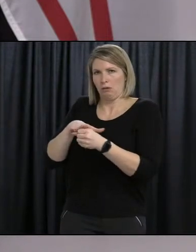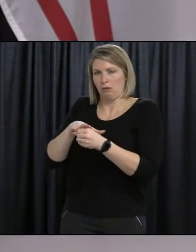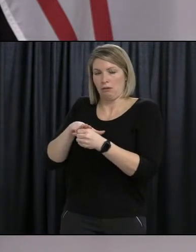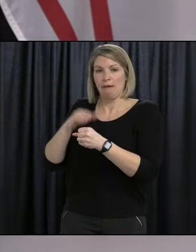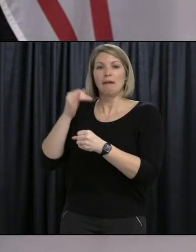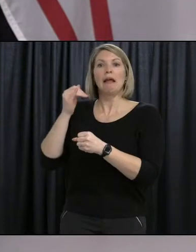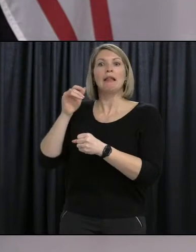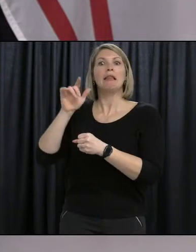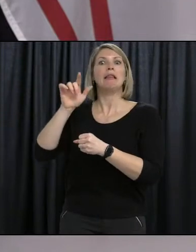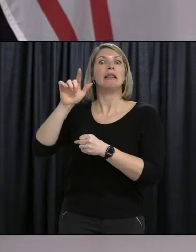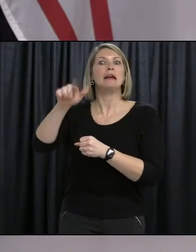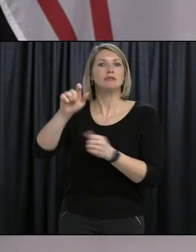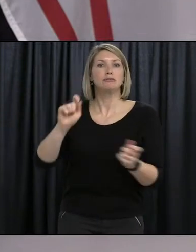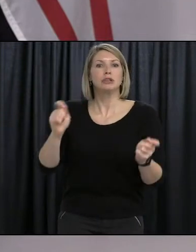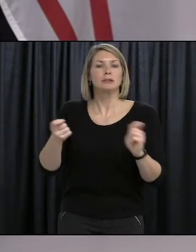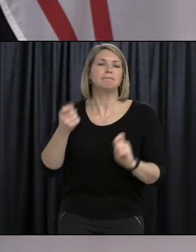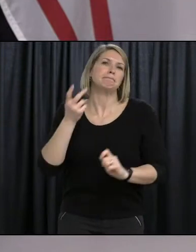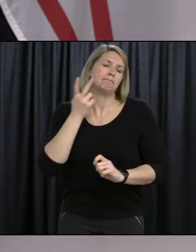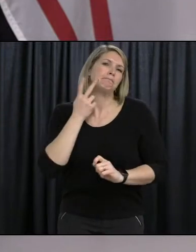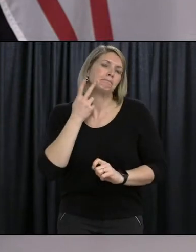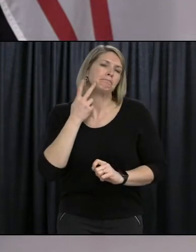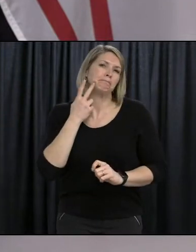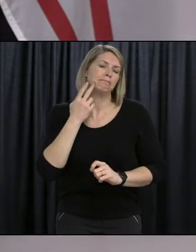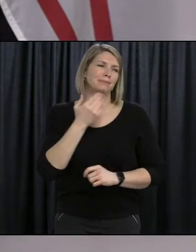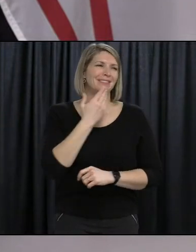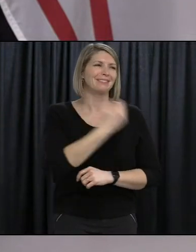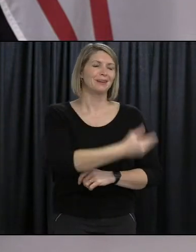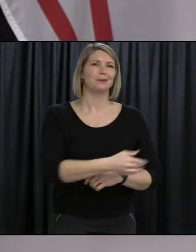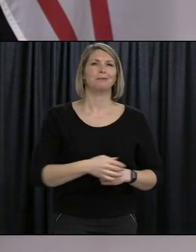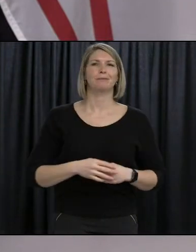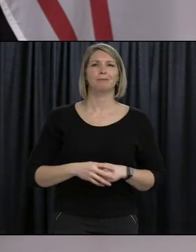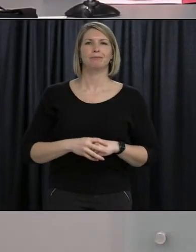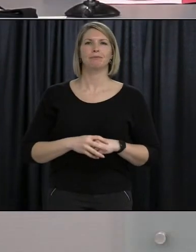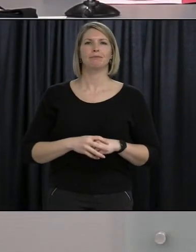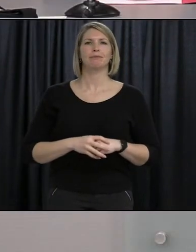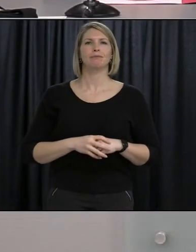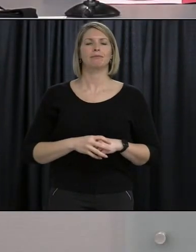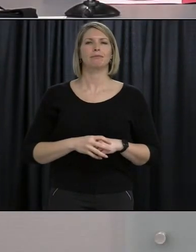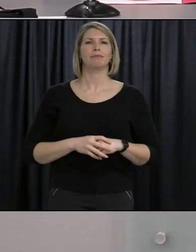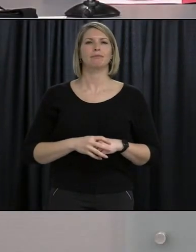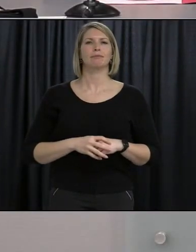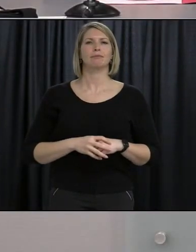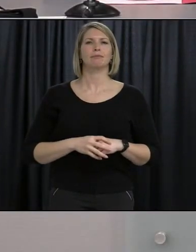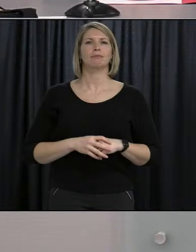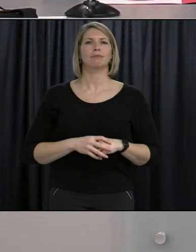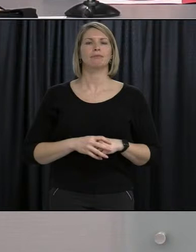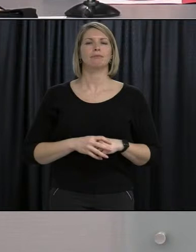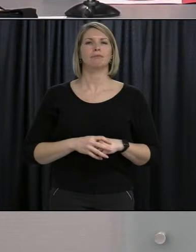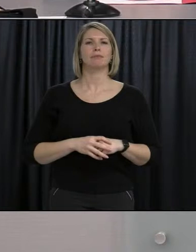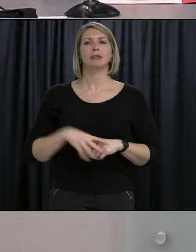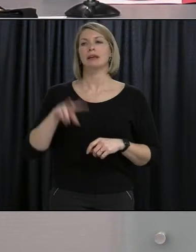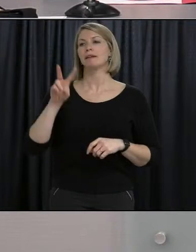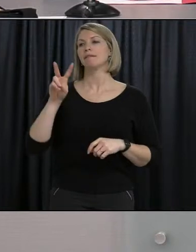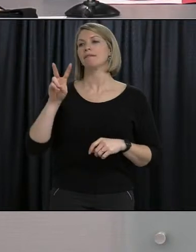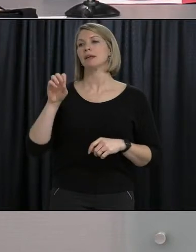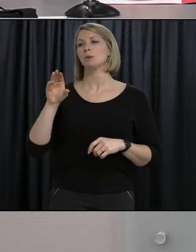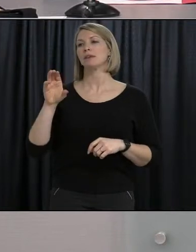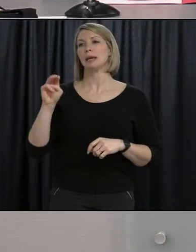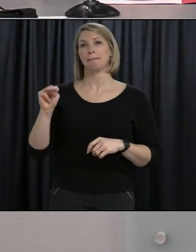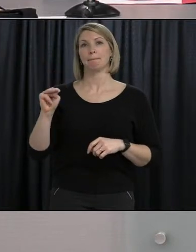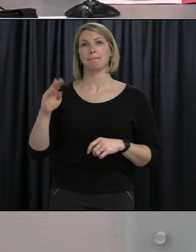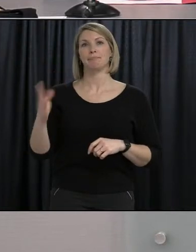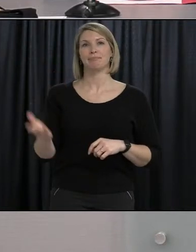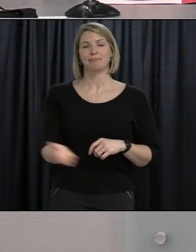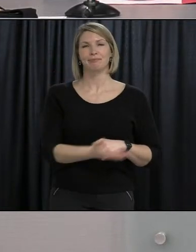are things we will have to look at. Okay, thank you. Our next questions are from Brian Callahan with VOCM. Please go ahead.